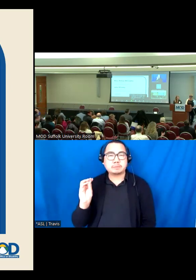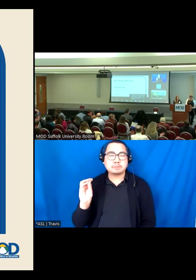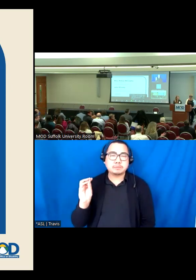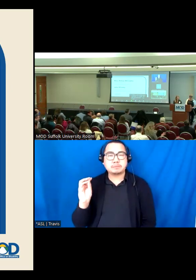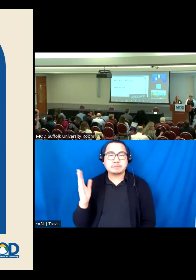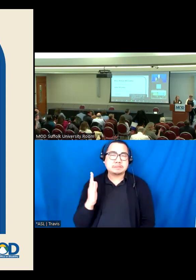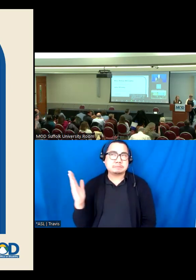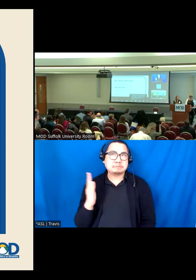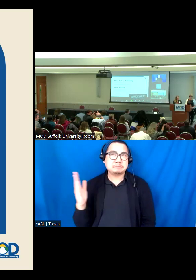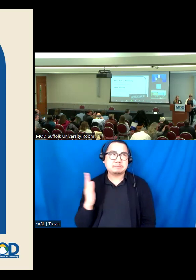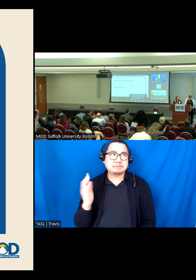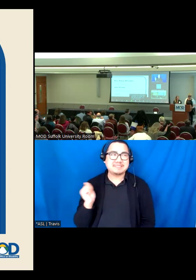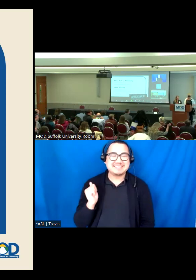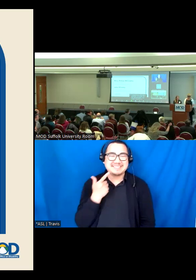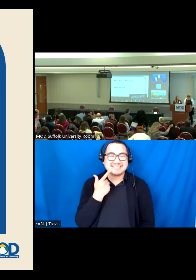so.